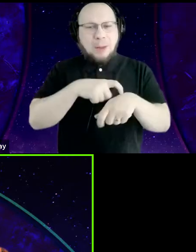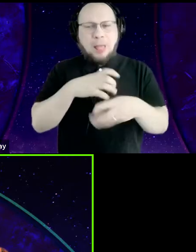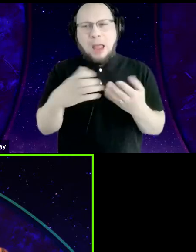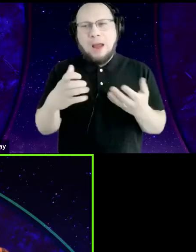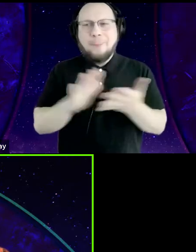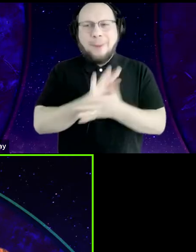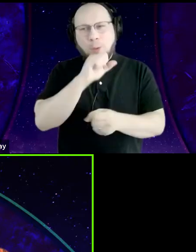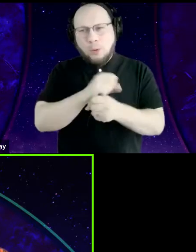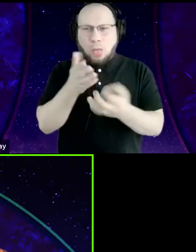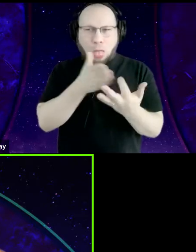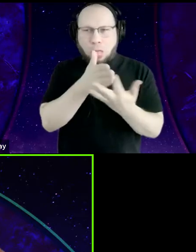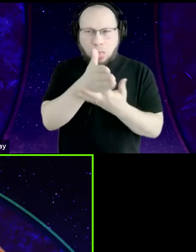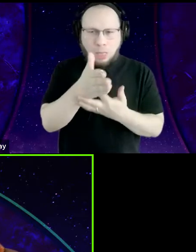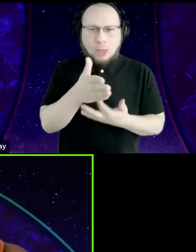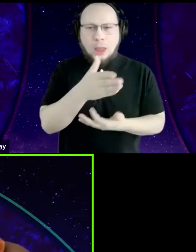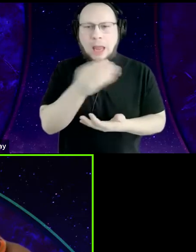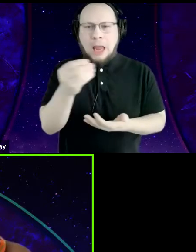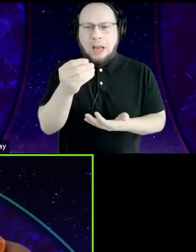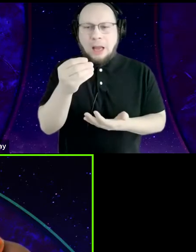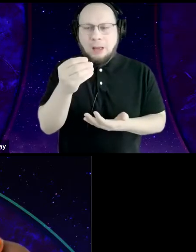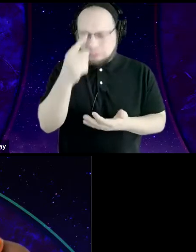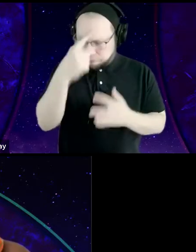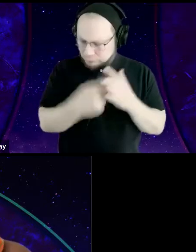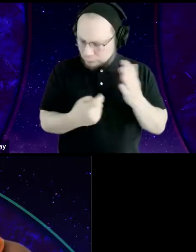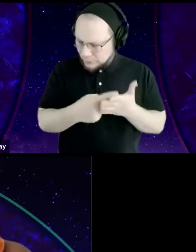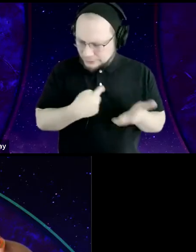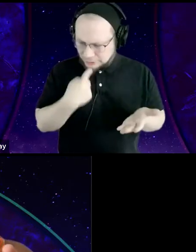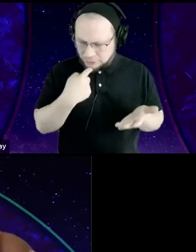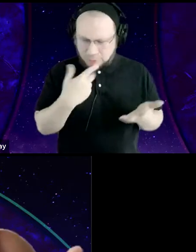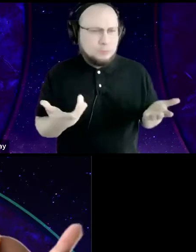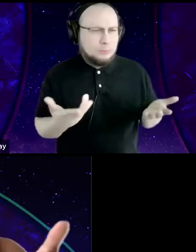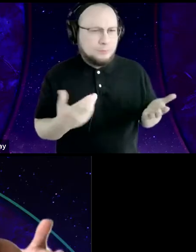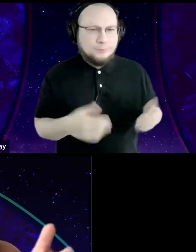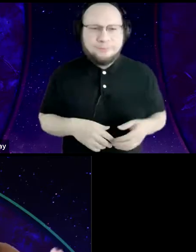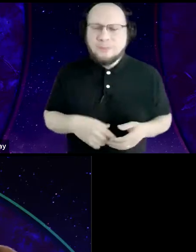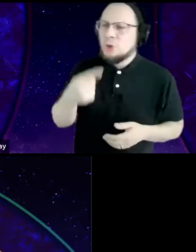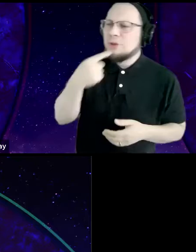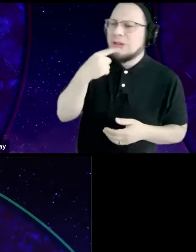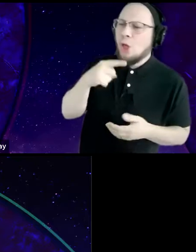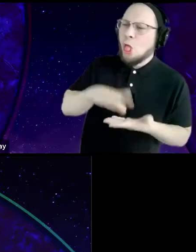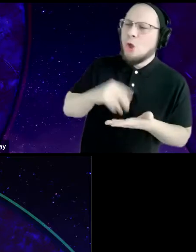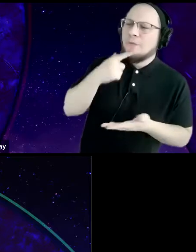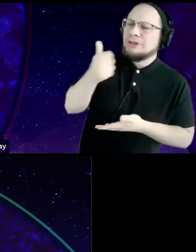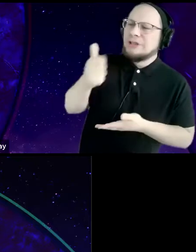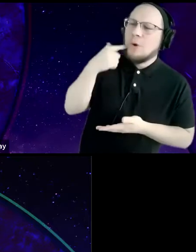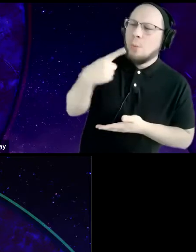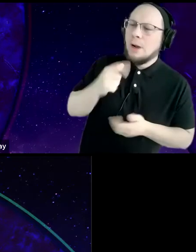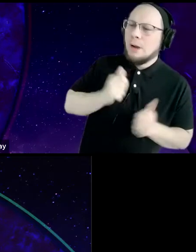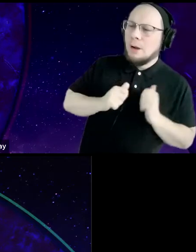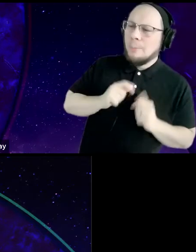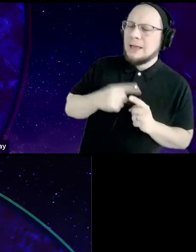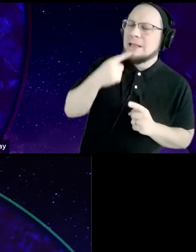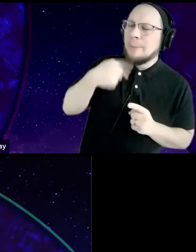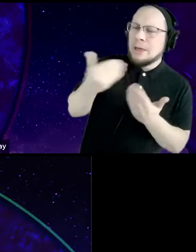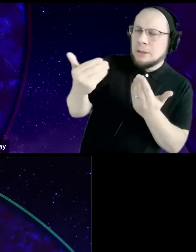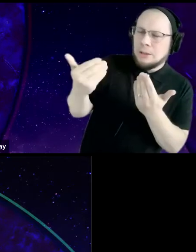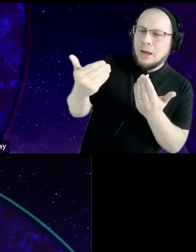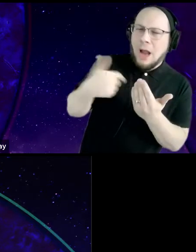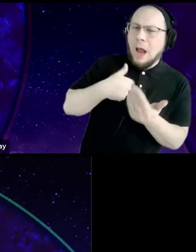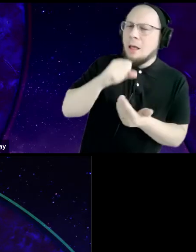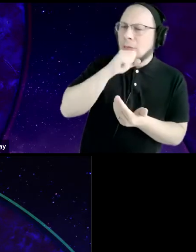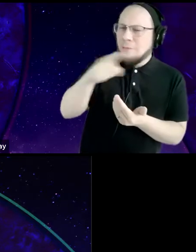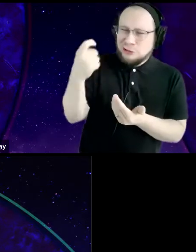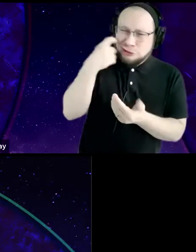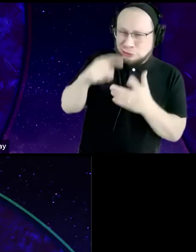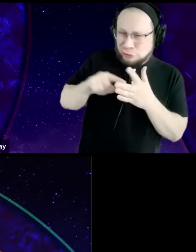I got lost at the word sinew. What was the question again? What it taught you about yourself. Oh, yeah. But I love where you're going as far